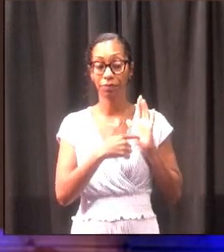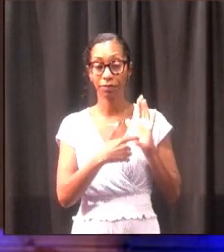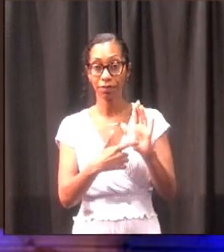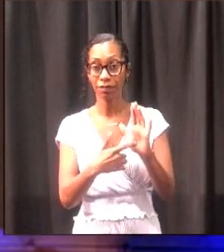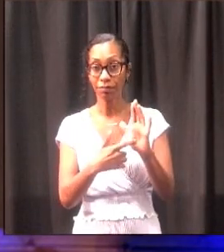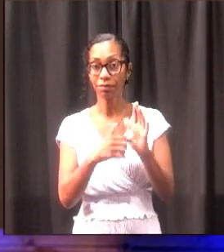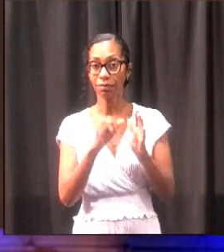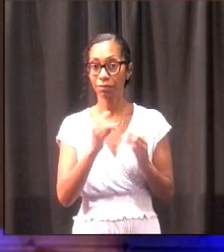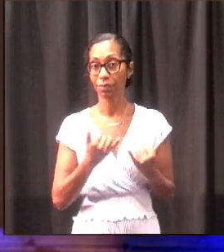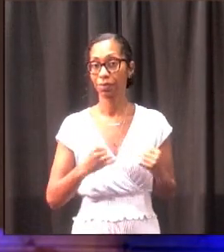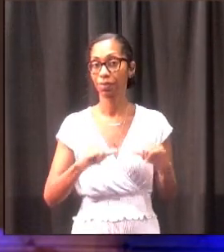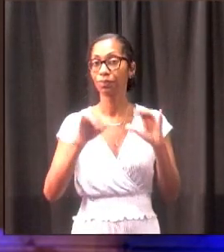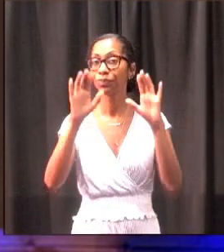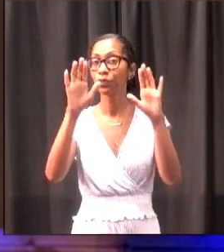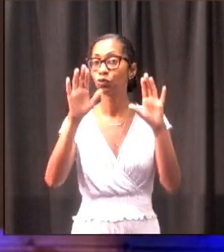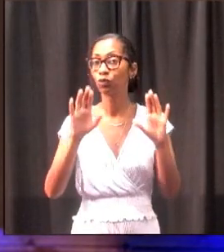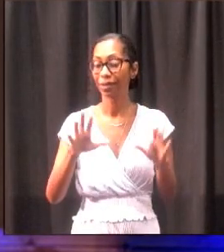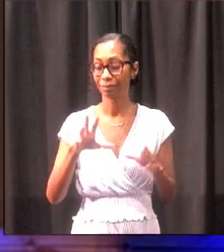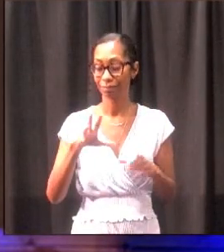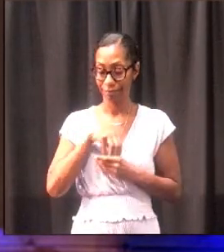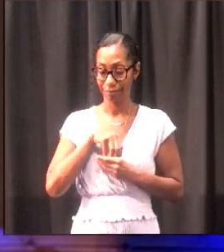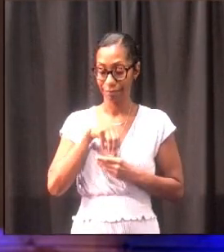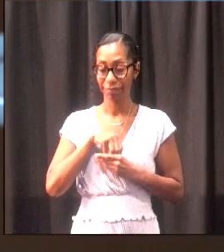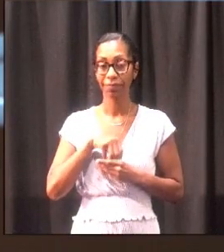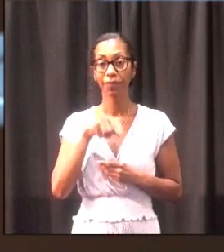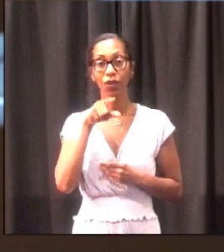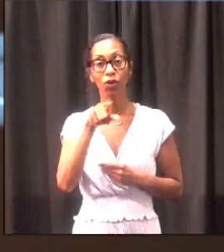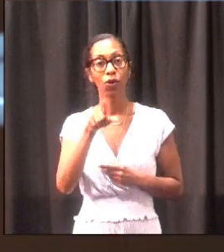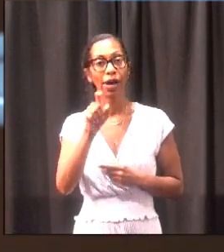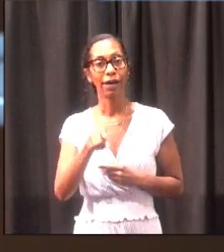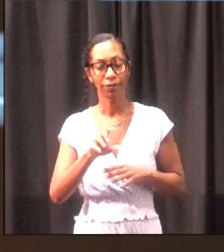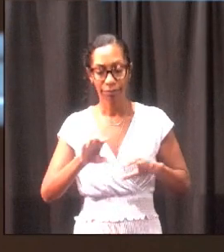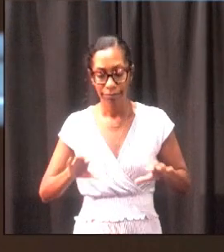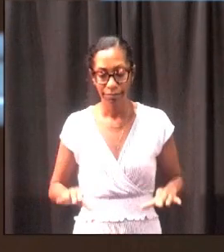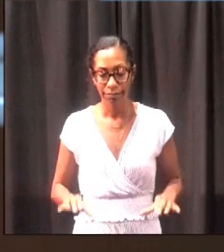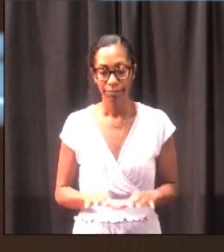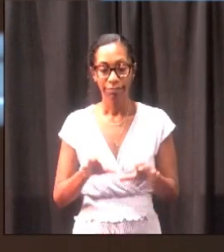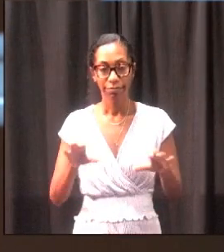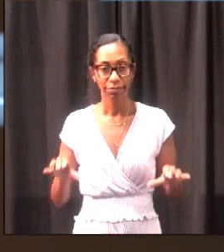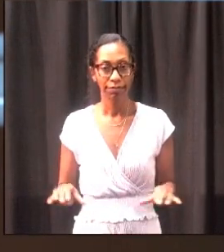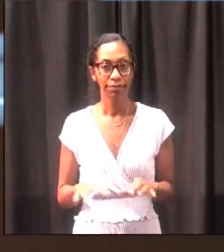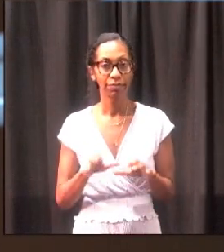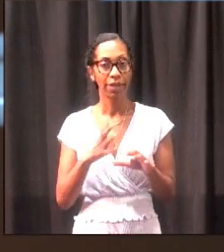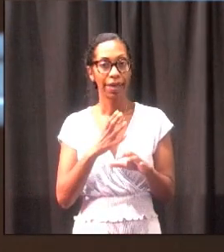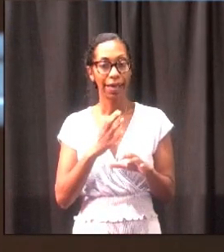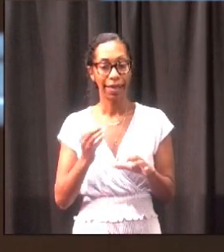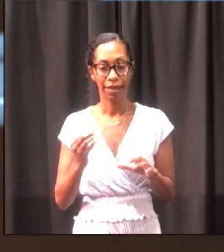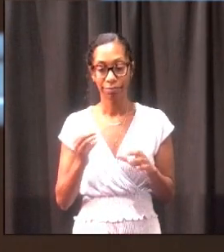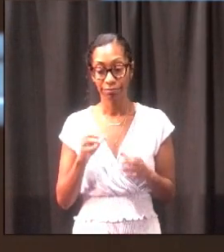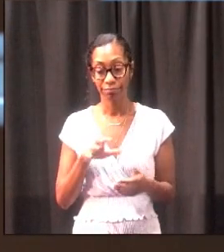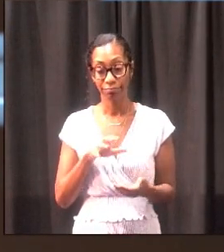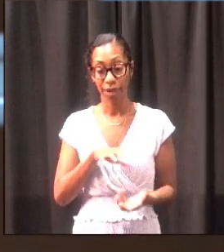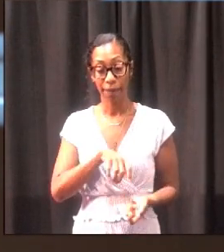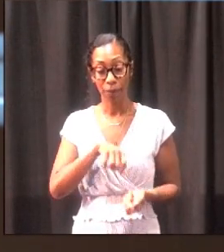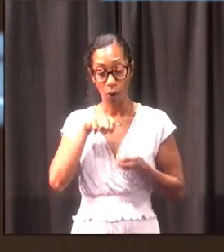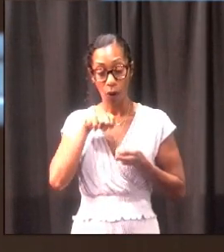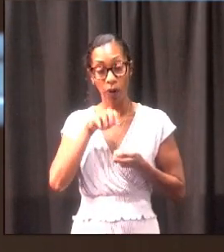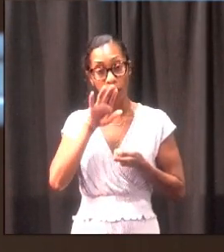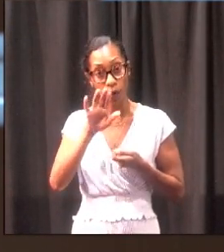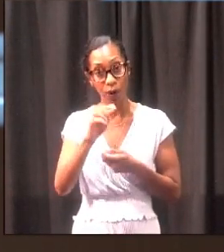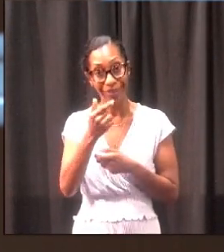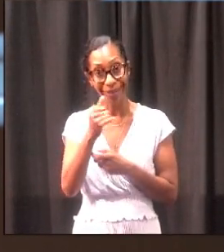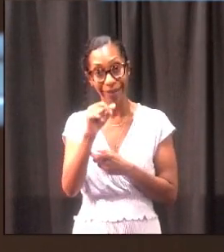in you, and you must activate, watch this now, the gift that I have placed in you, that each of you may fulfill